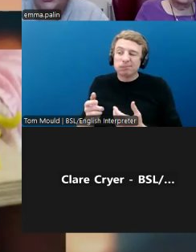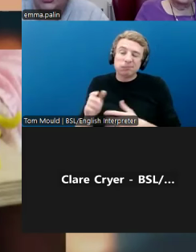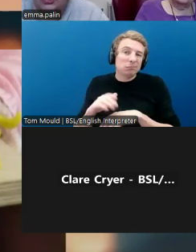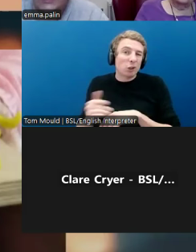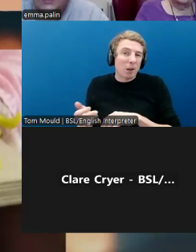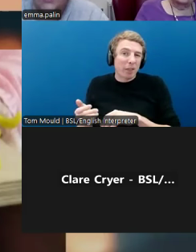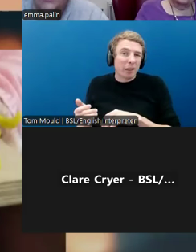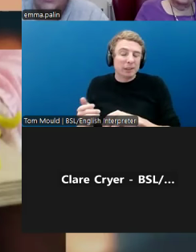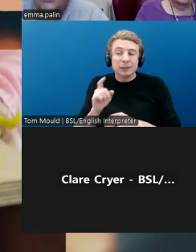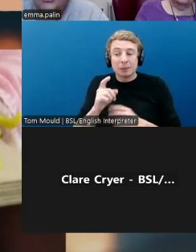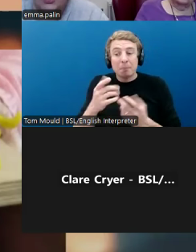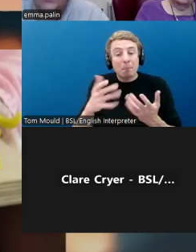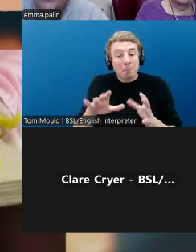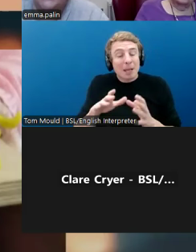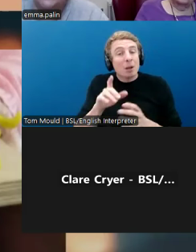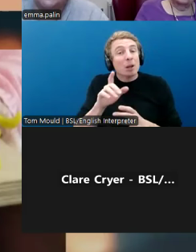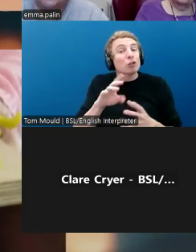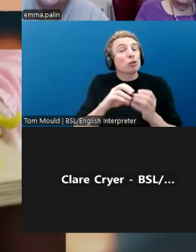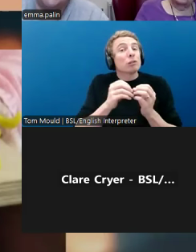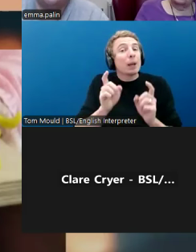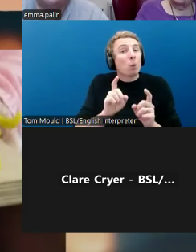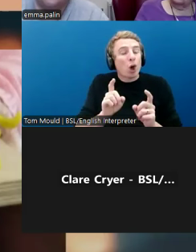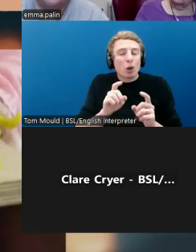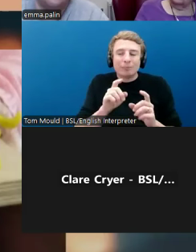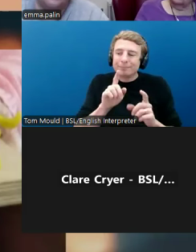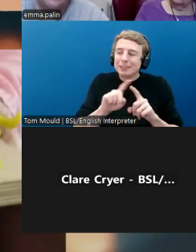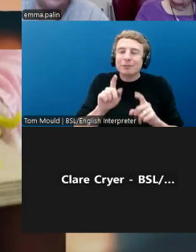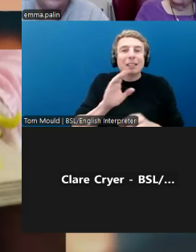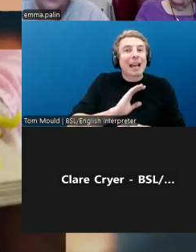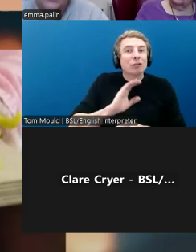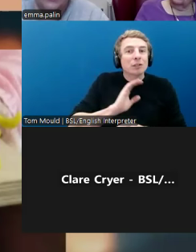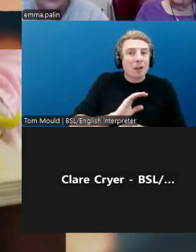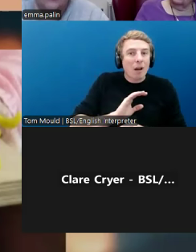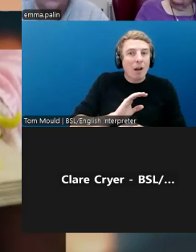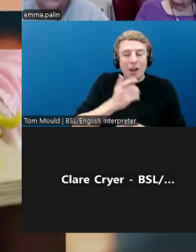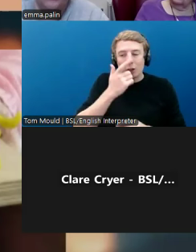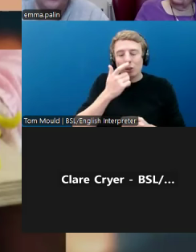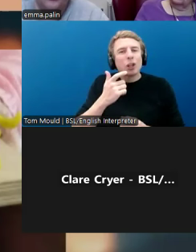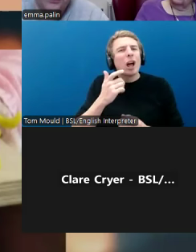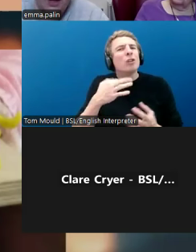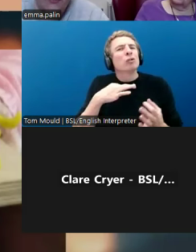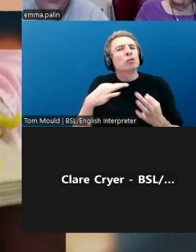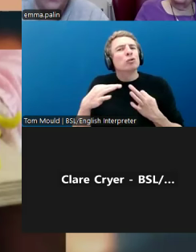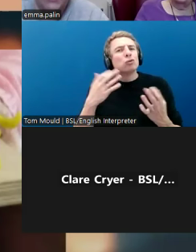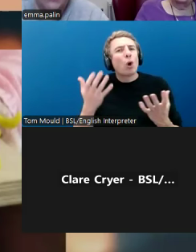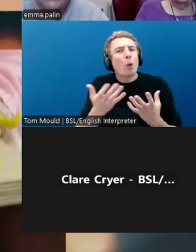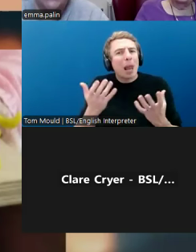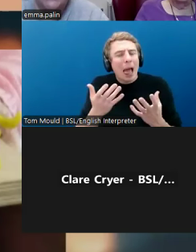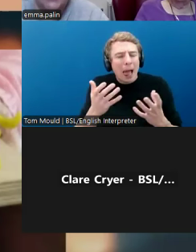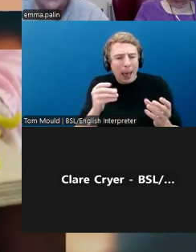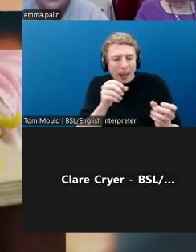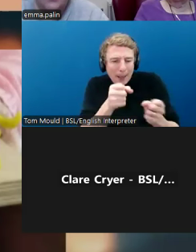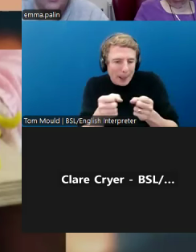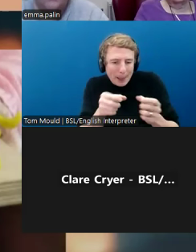play and storytelling. So it doesn't always have to follow the theme of the of what the plan is